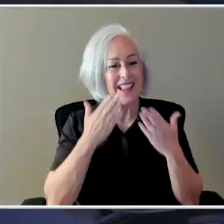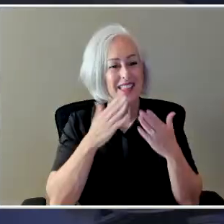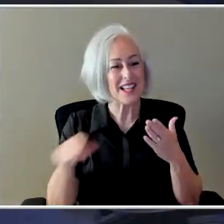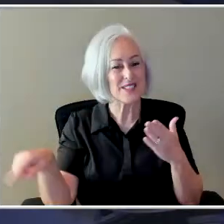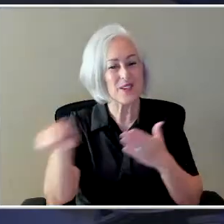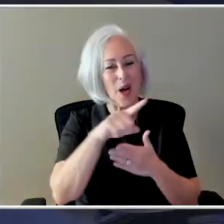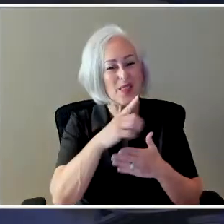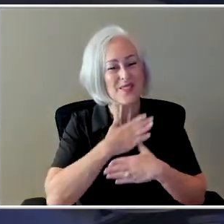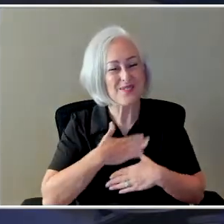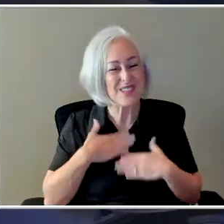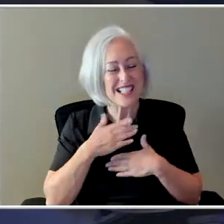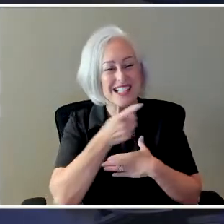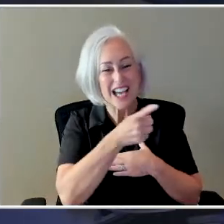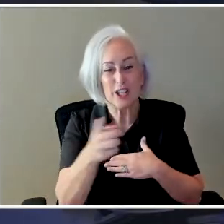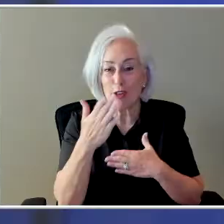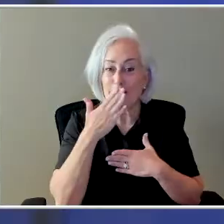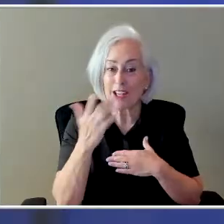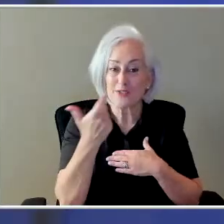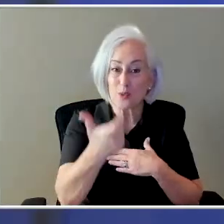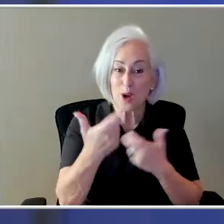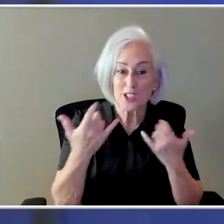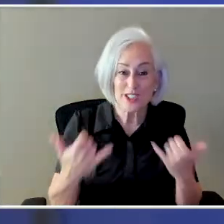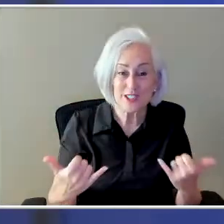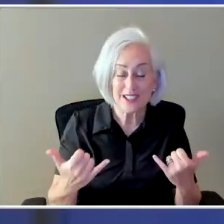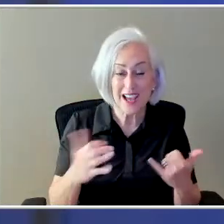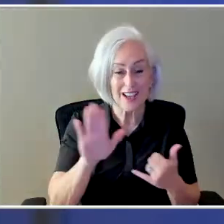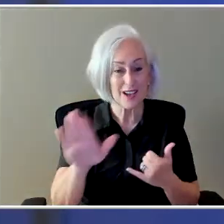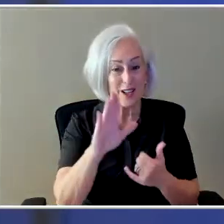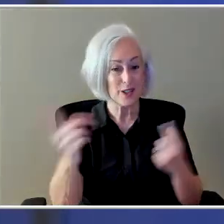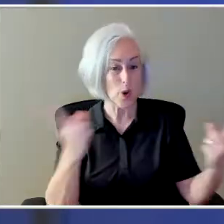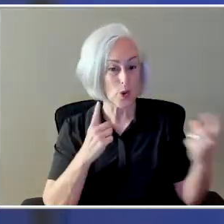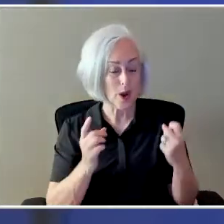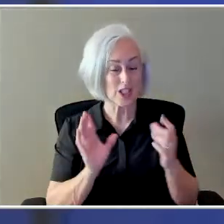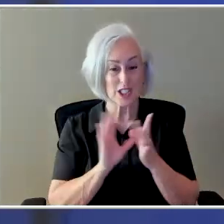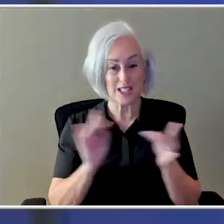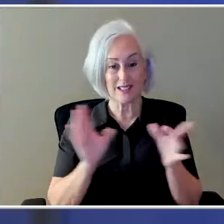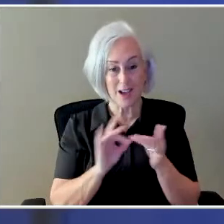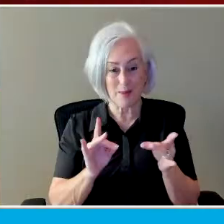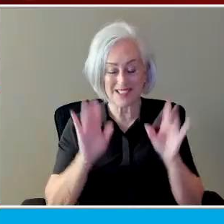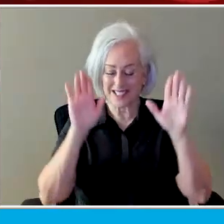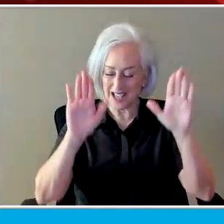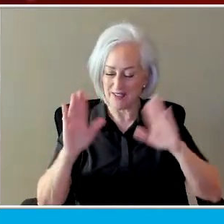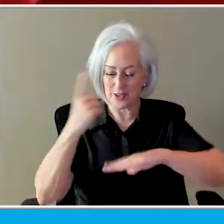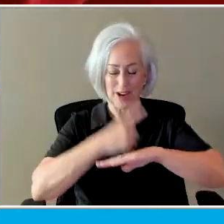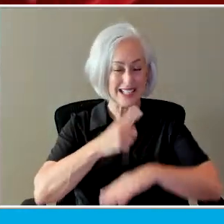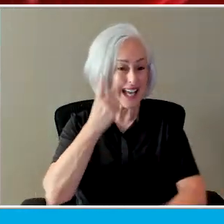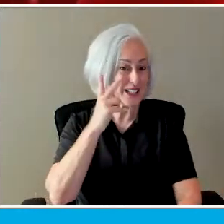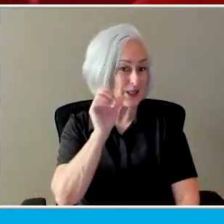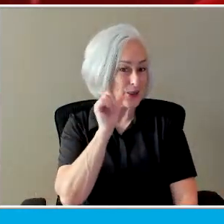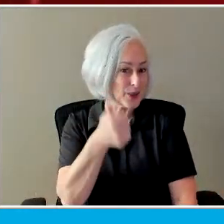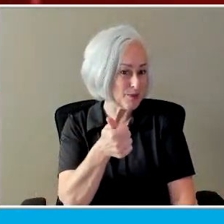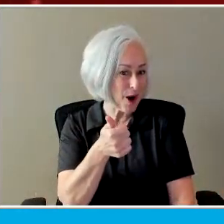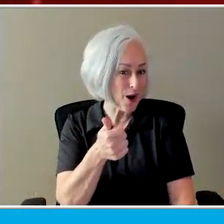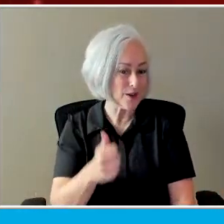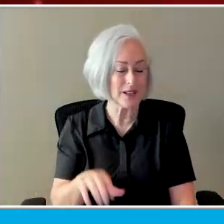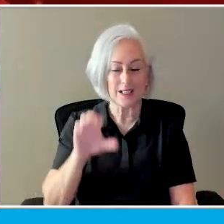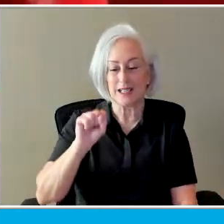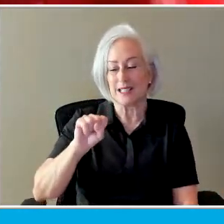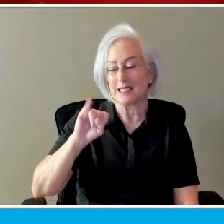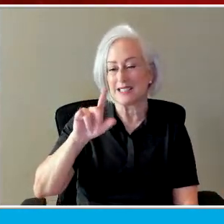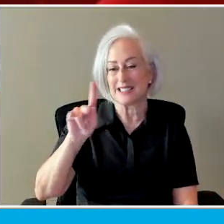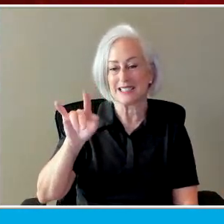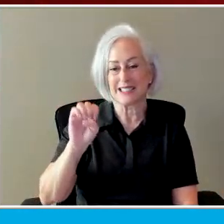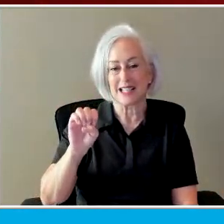Thank you. Thanks to our viewers for your questions and your comments. Have a great day. We'll see you back here tomorrow. Sickle cell disease is